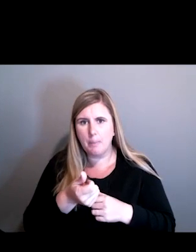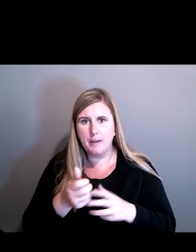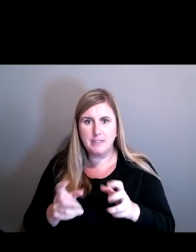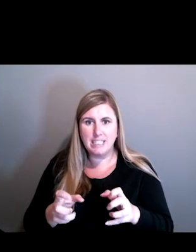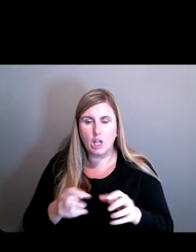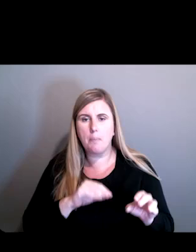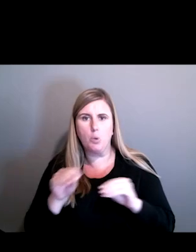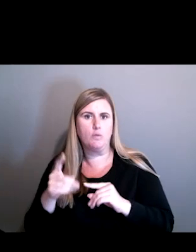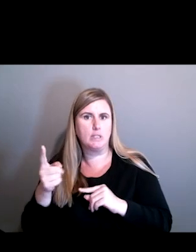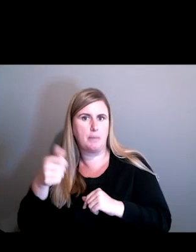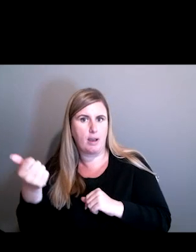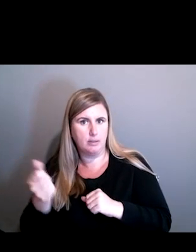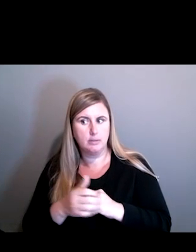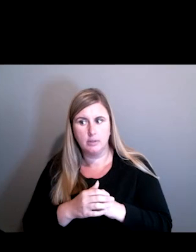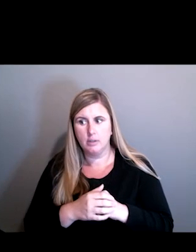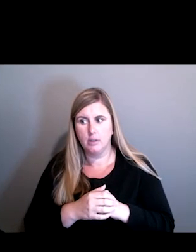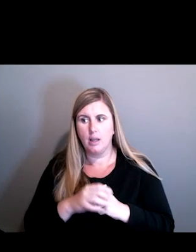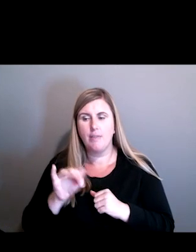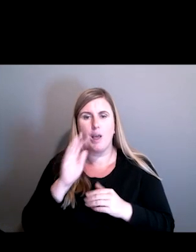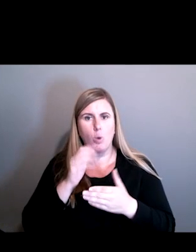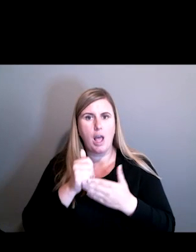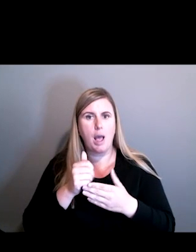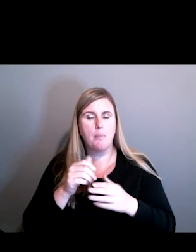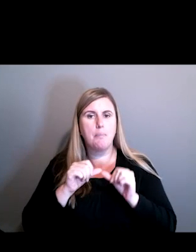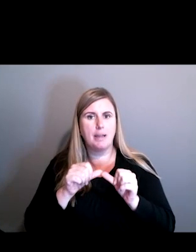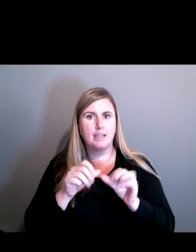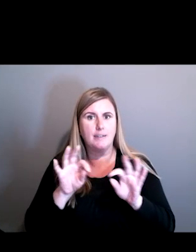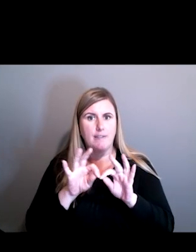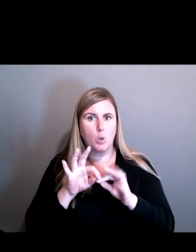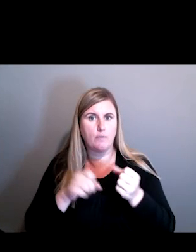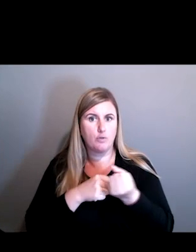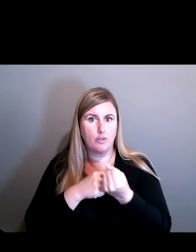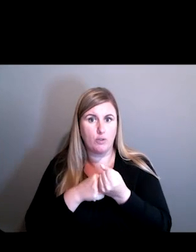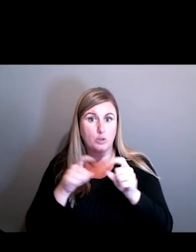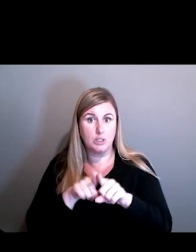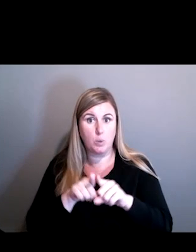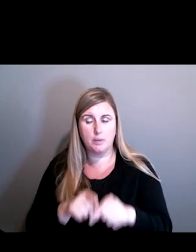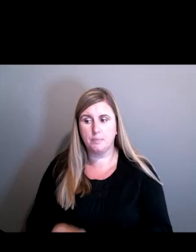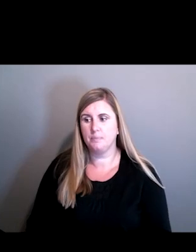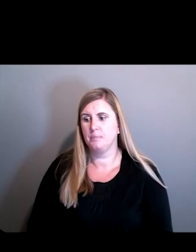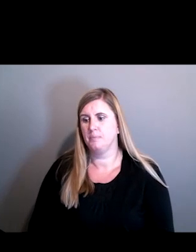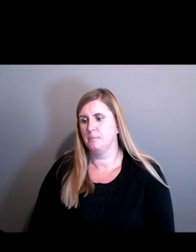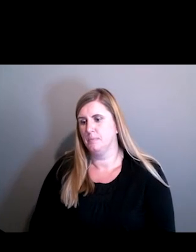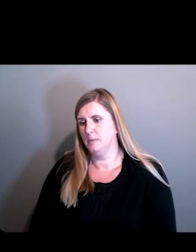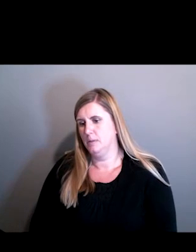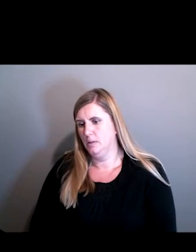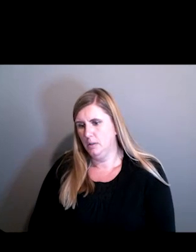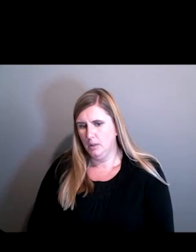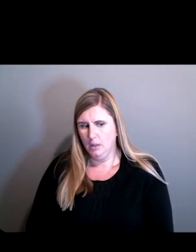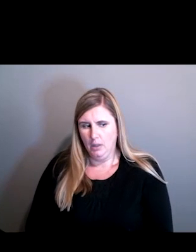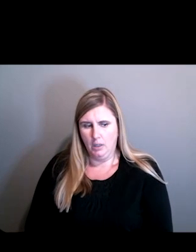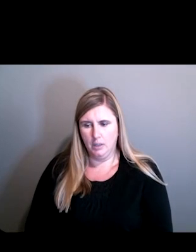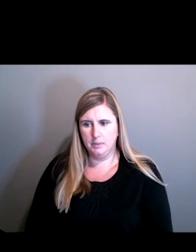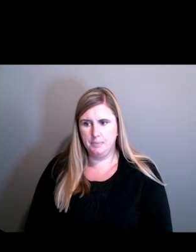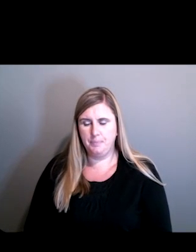little bit of that video, or a little bit of tickle, and then move to something else. And that will help maintain the value of your reinforcers as